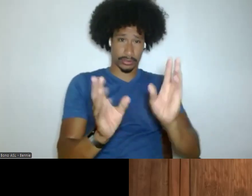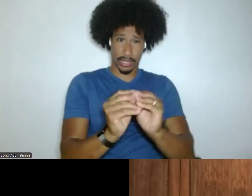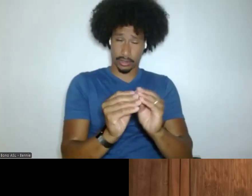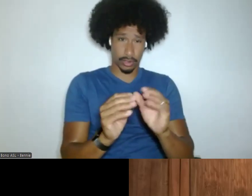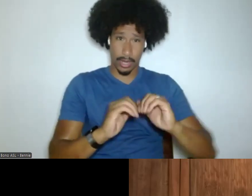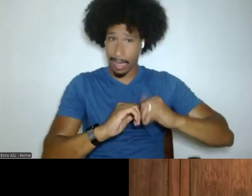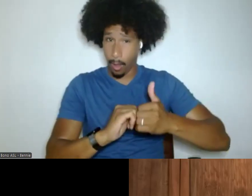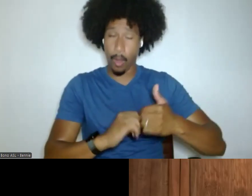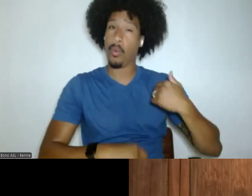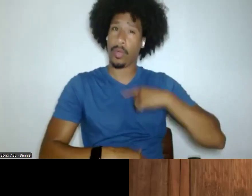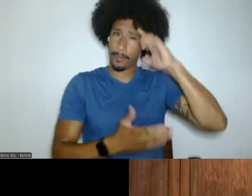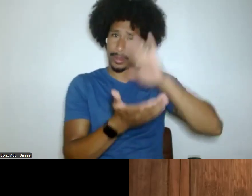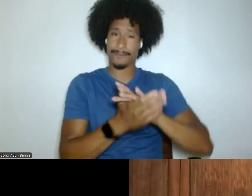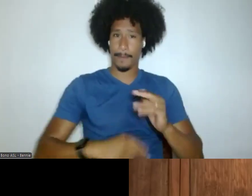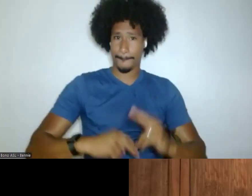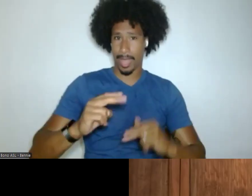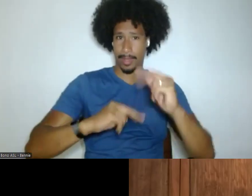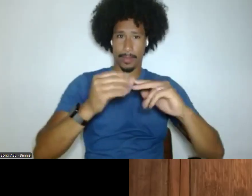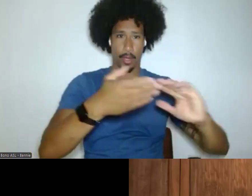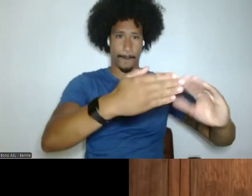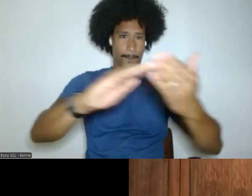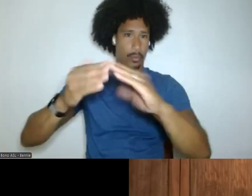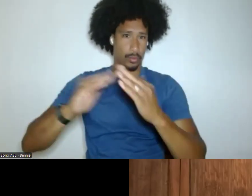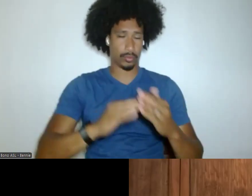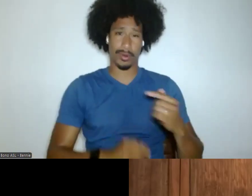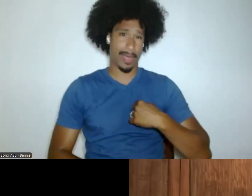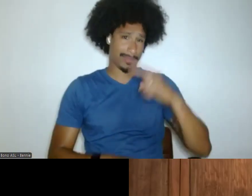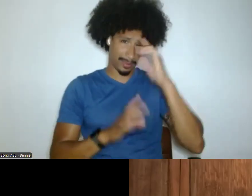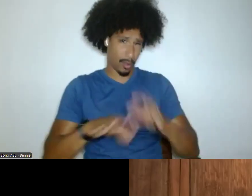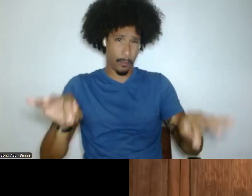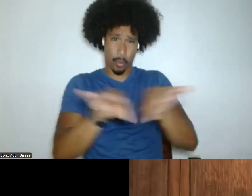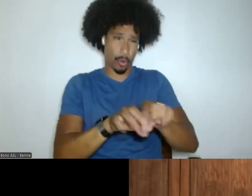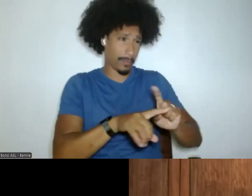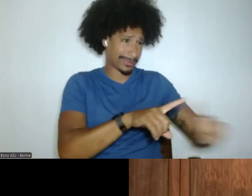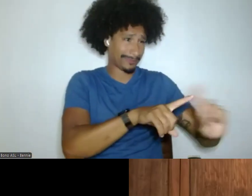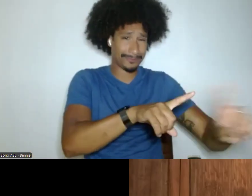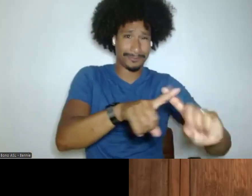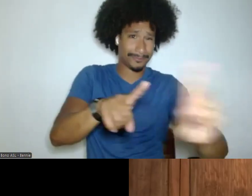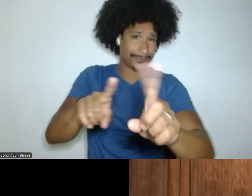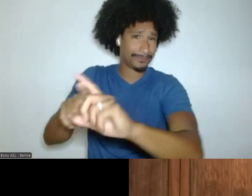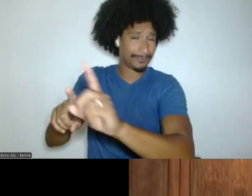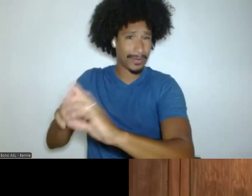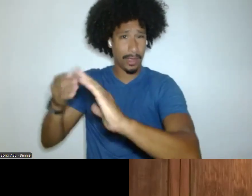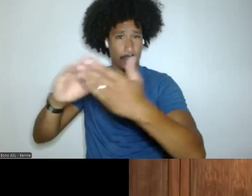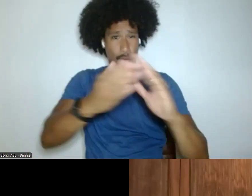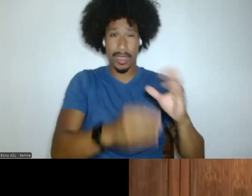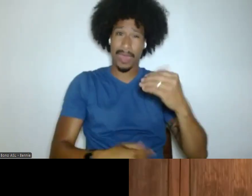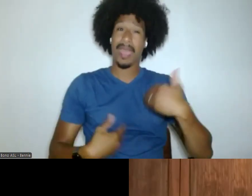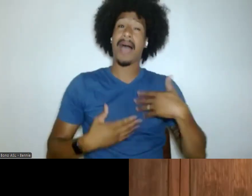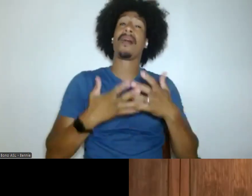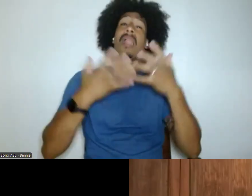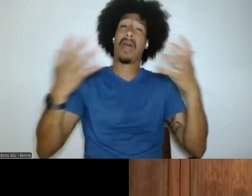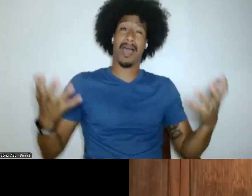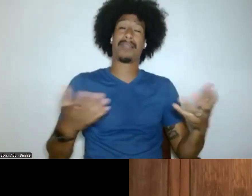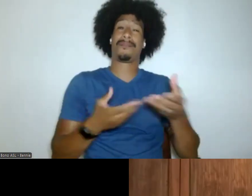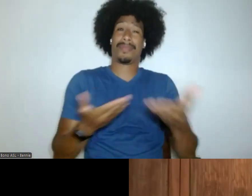community. I think it's really important to be in a cross-disability community, and there are a lot of forces that push us away from each other, especially in